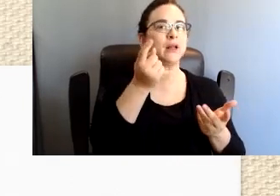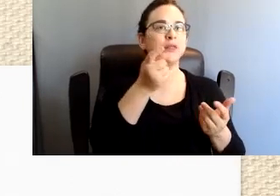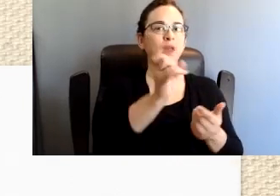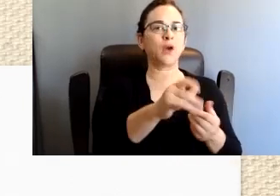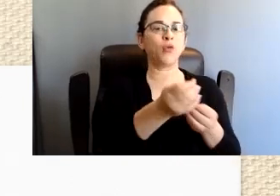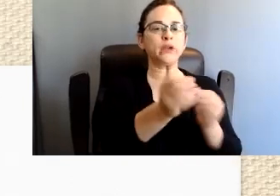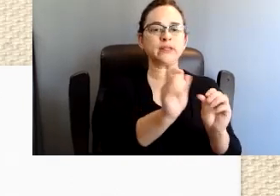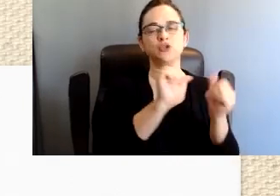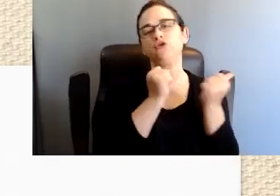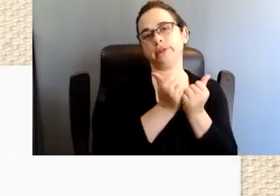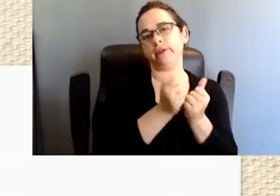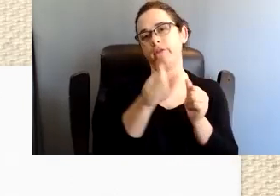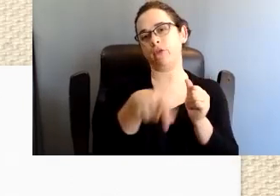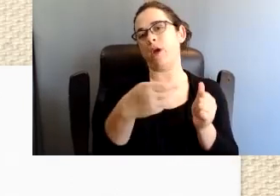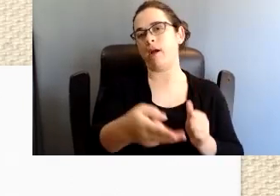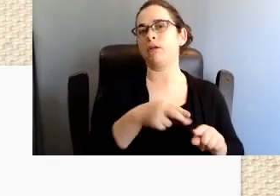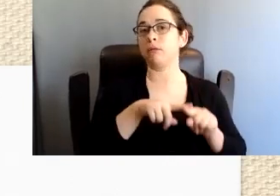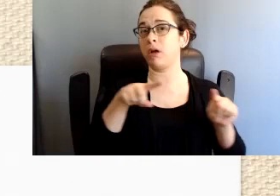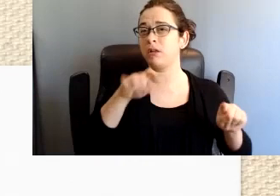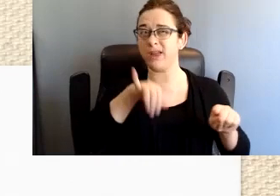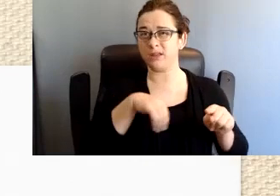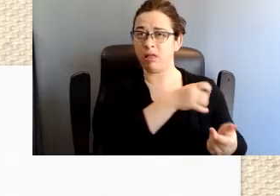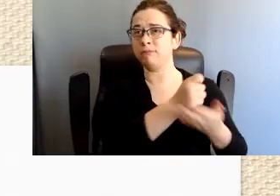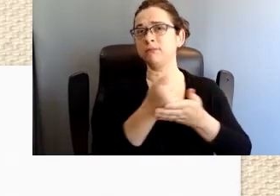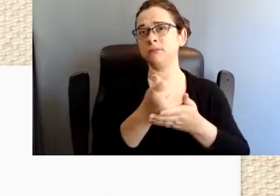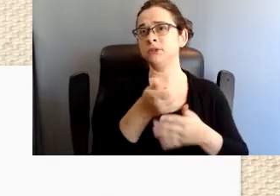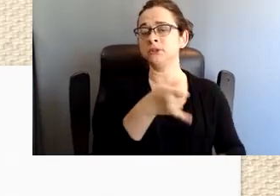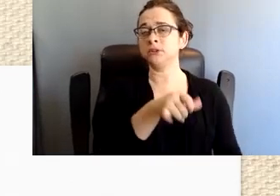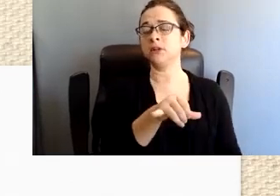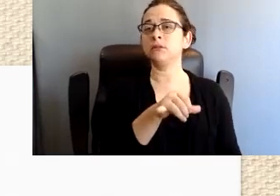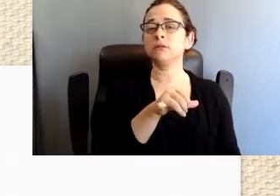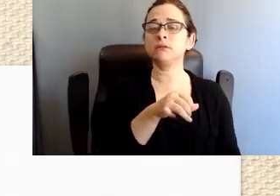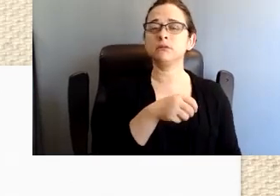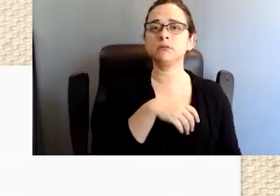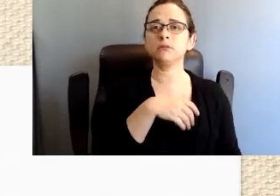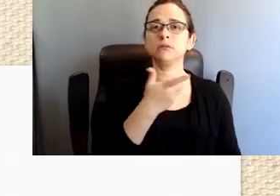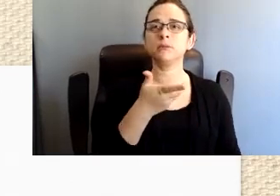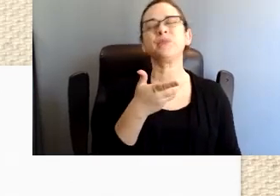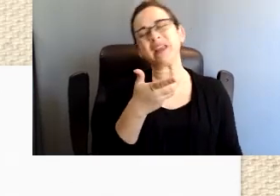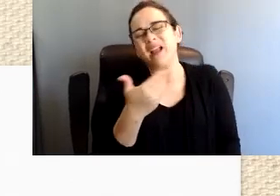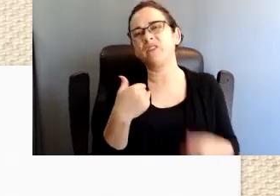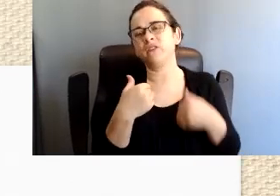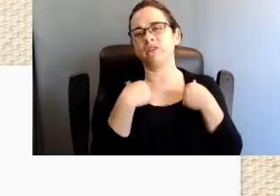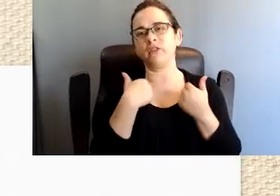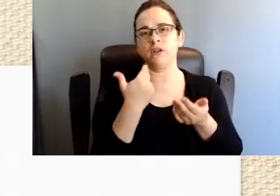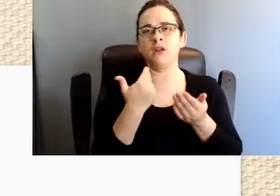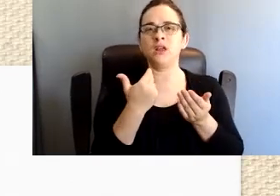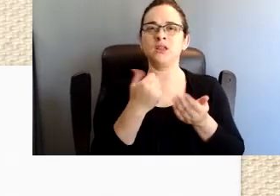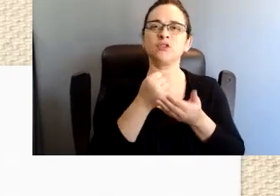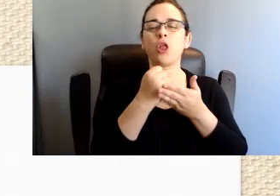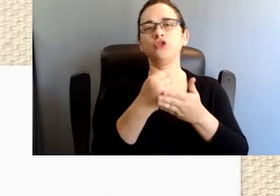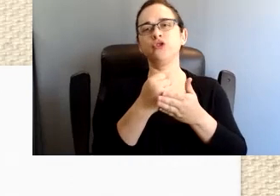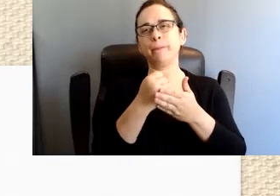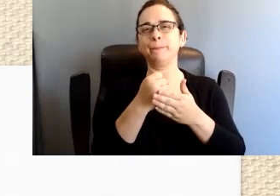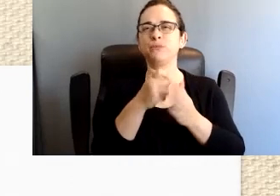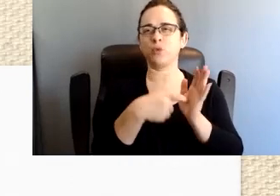that they can help, and because and they get paid through a scholarship, and they have to meet the scholarship requirement for that one.